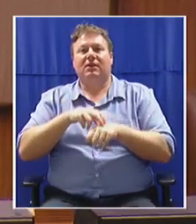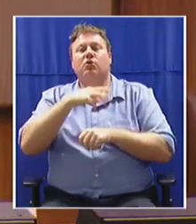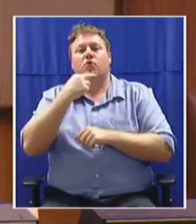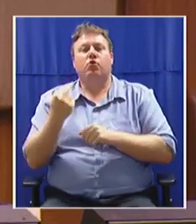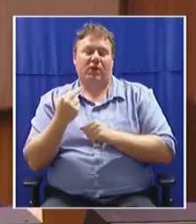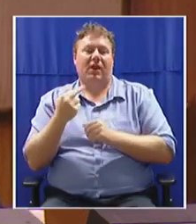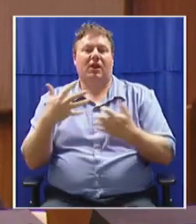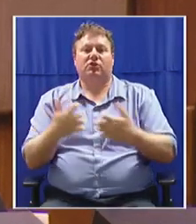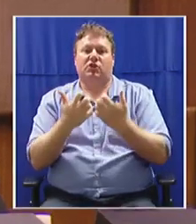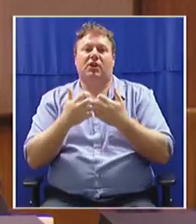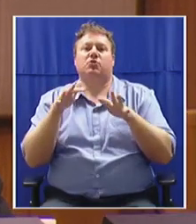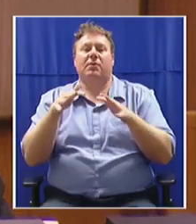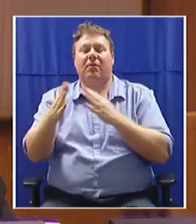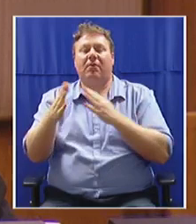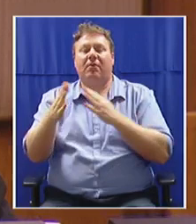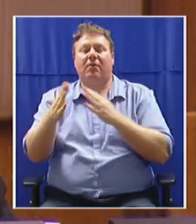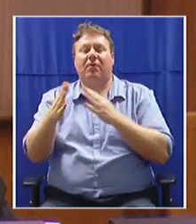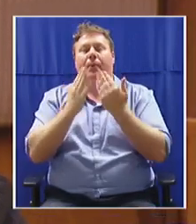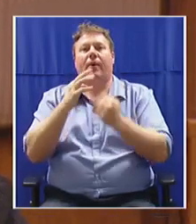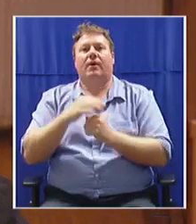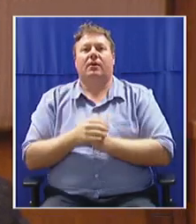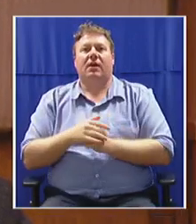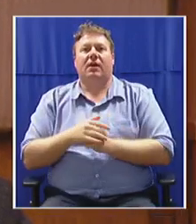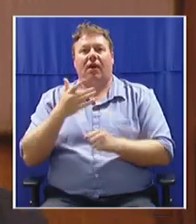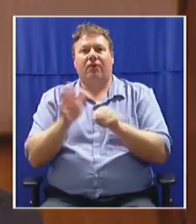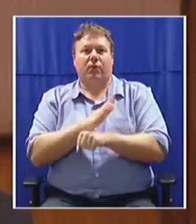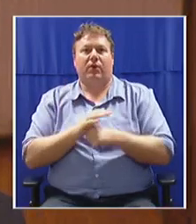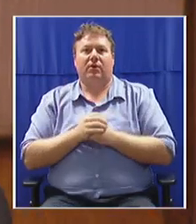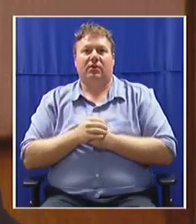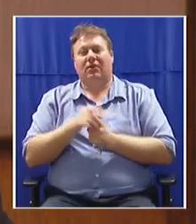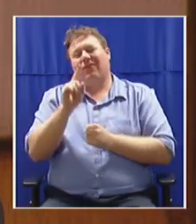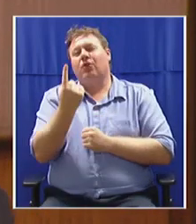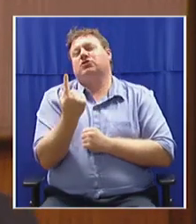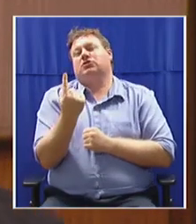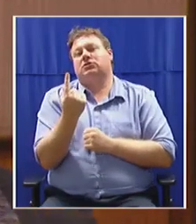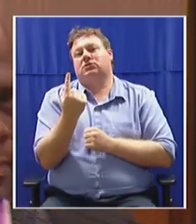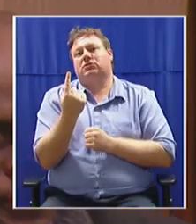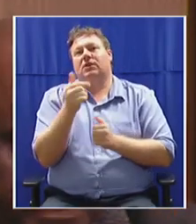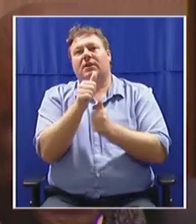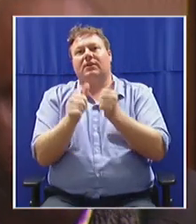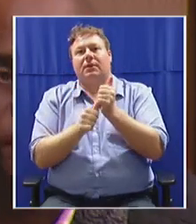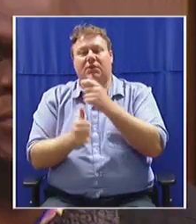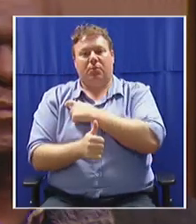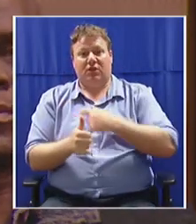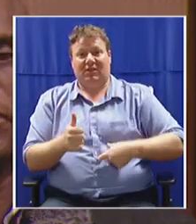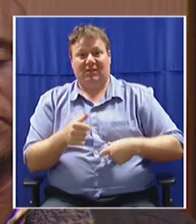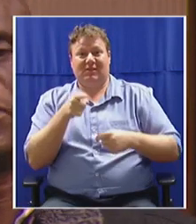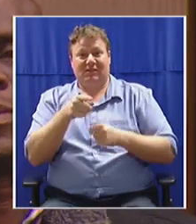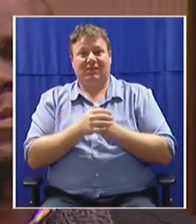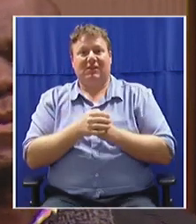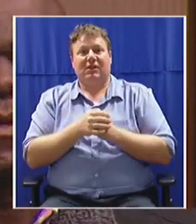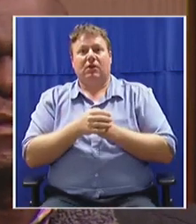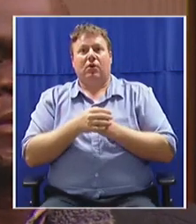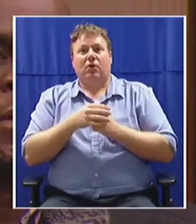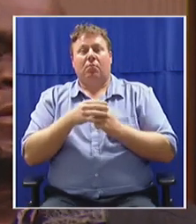people face on the ground. Now, first of all, Deputy President, one of the problems is the entire budget